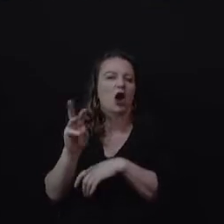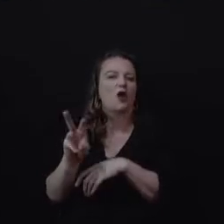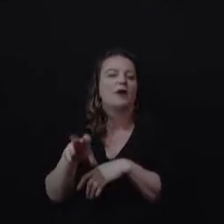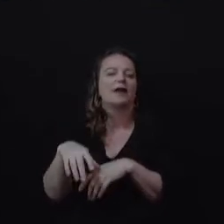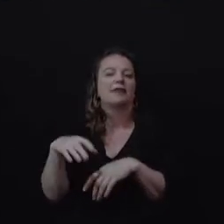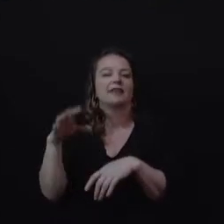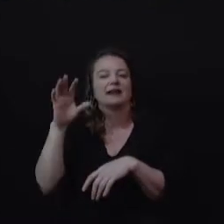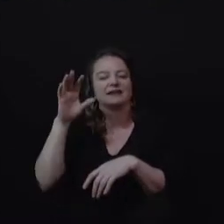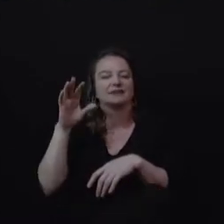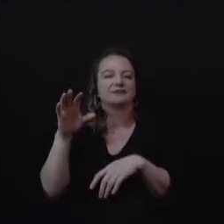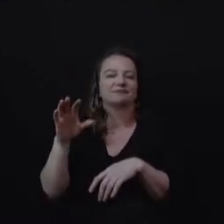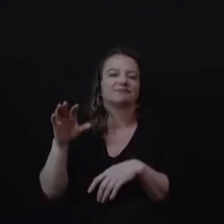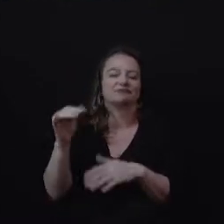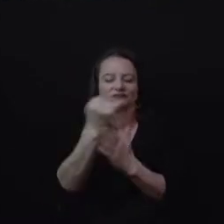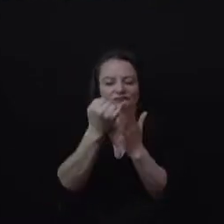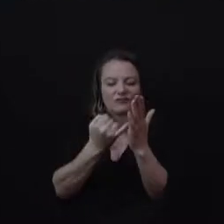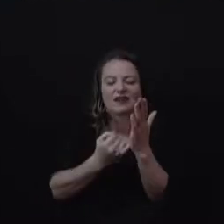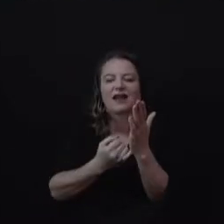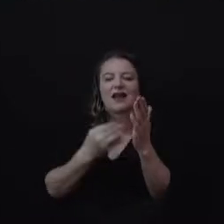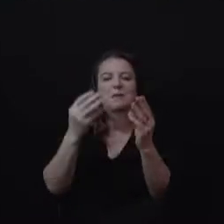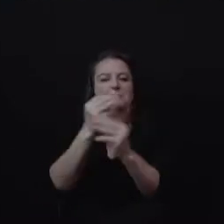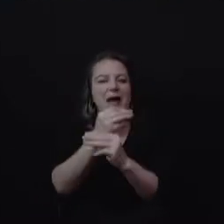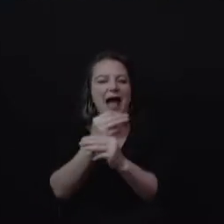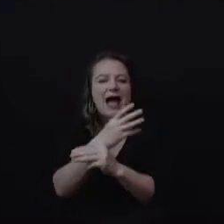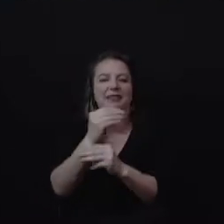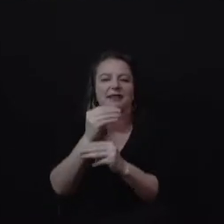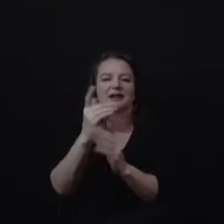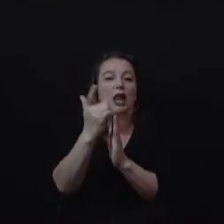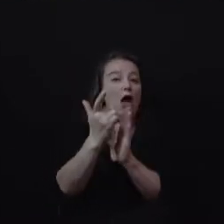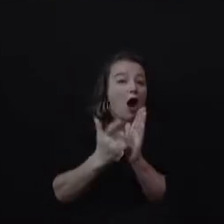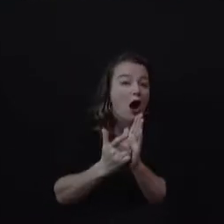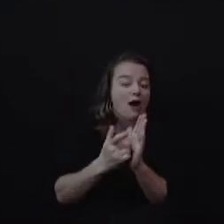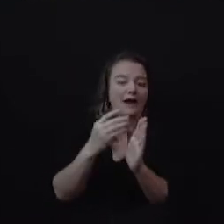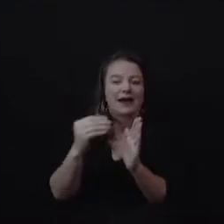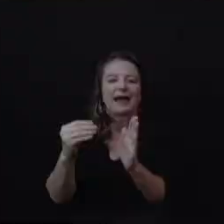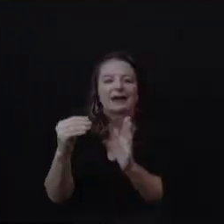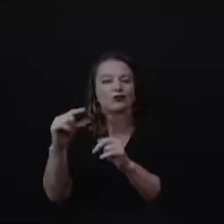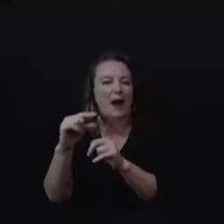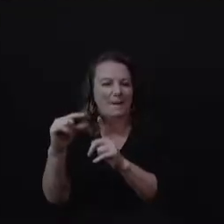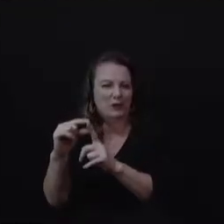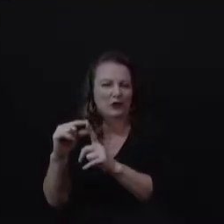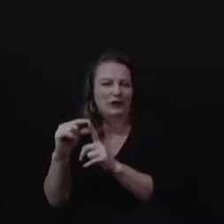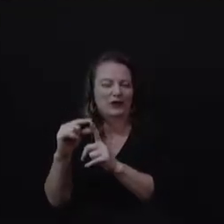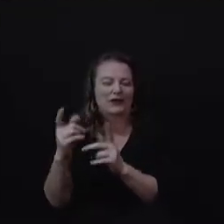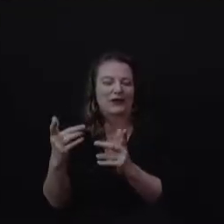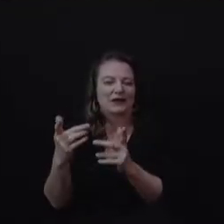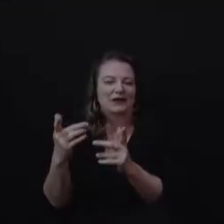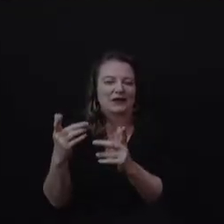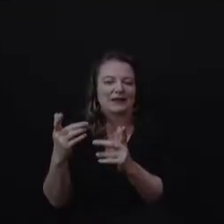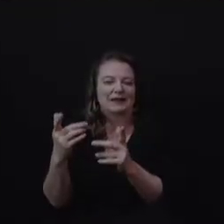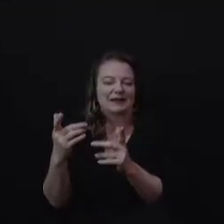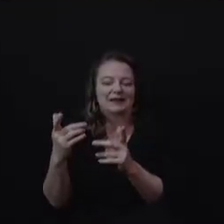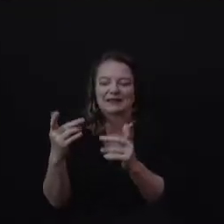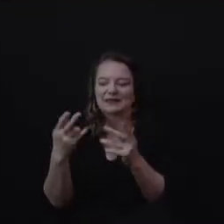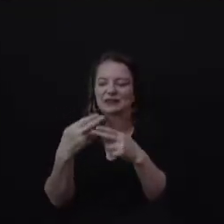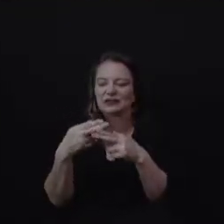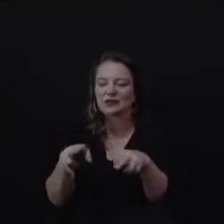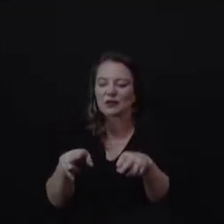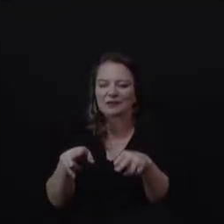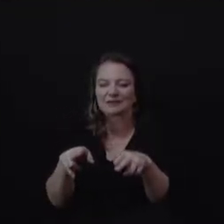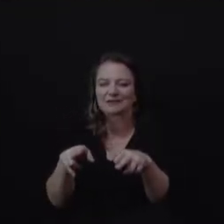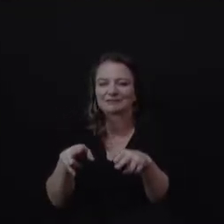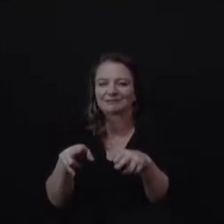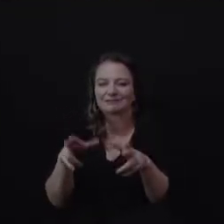math and law and grammar into these little short animated features